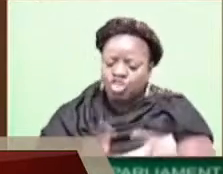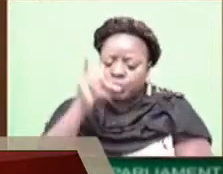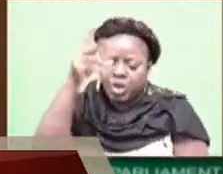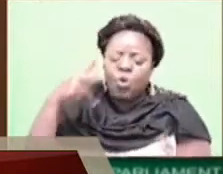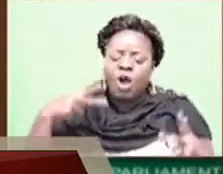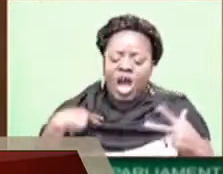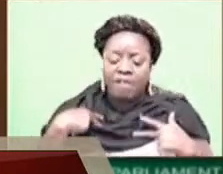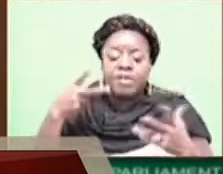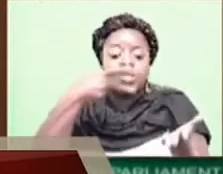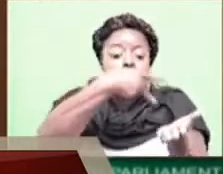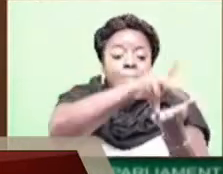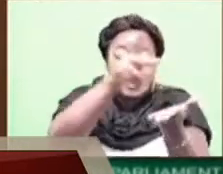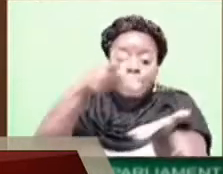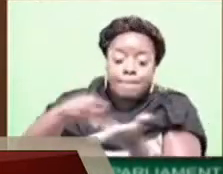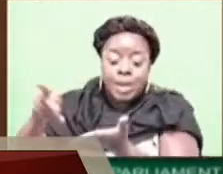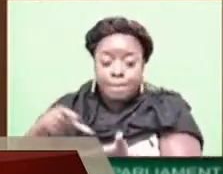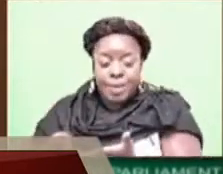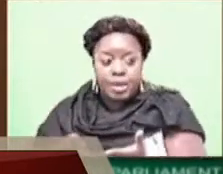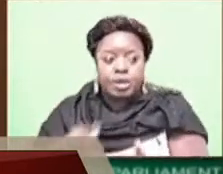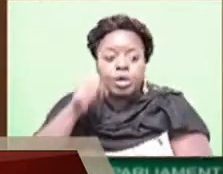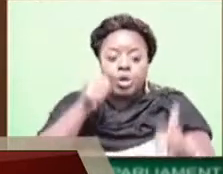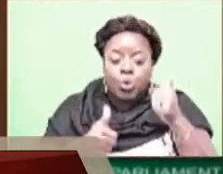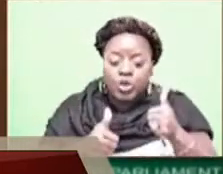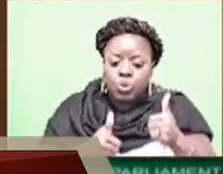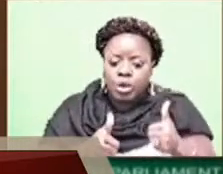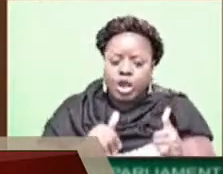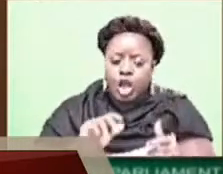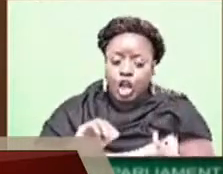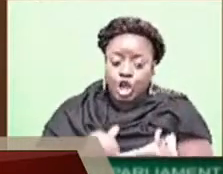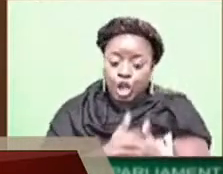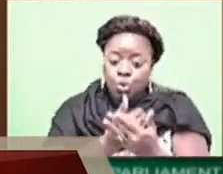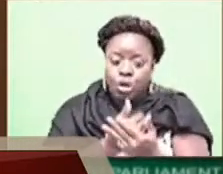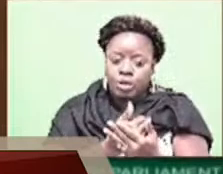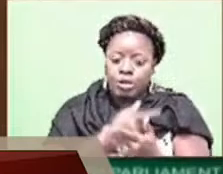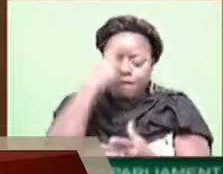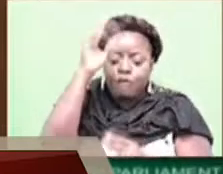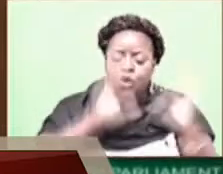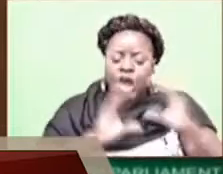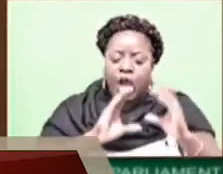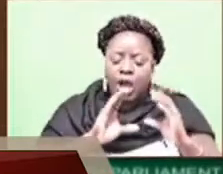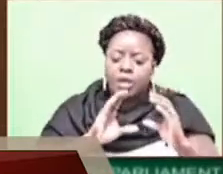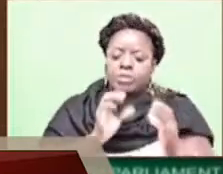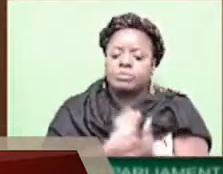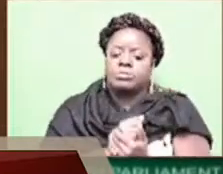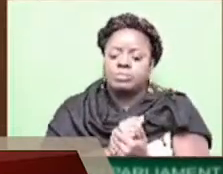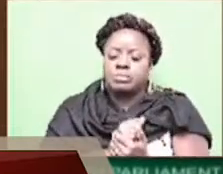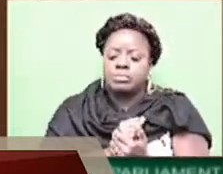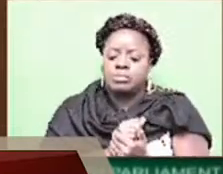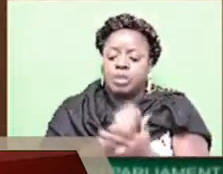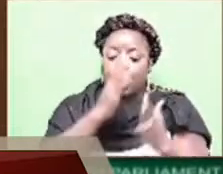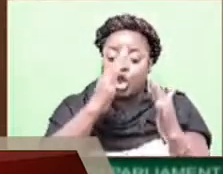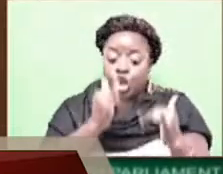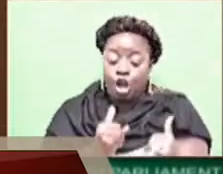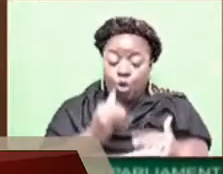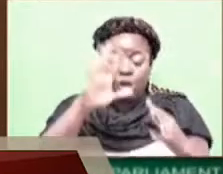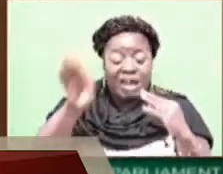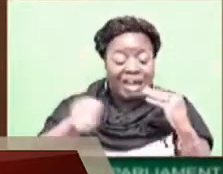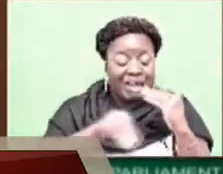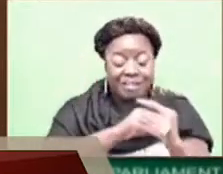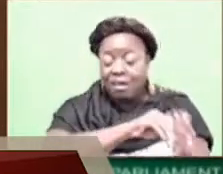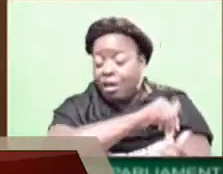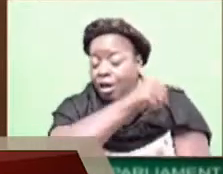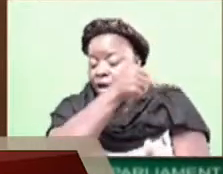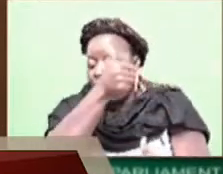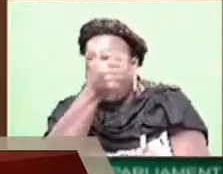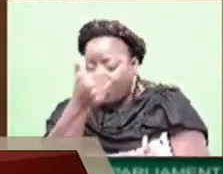most recent is in fact the motor vehicle and road traffic legislation. We are proposing in clause 4, by the introduction of